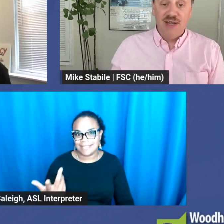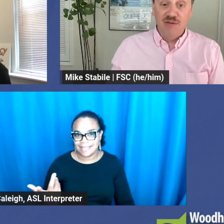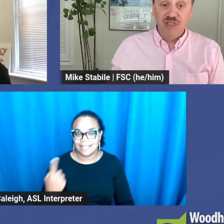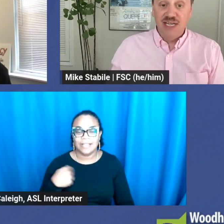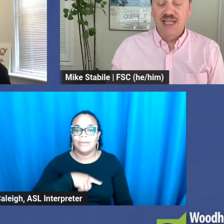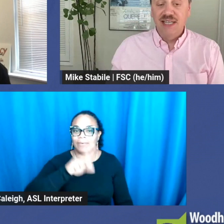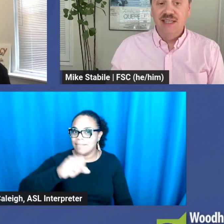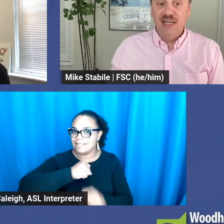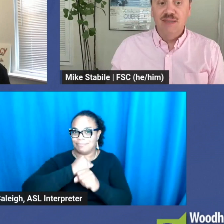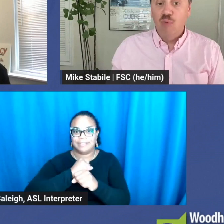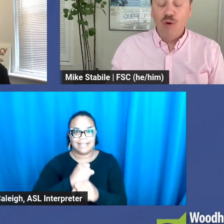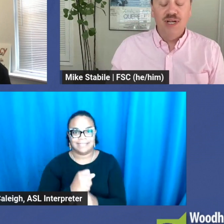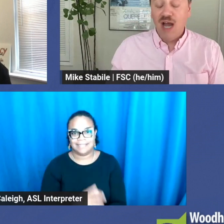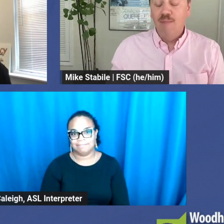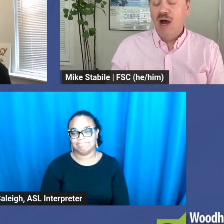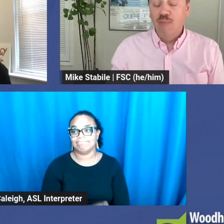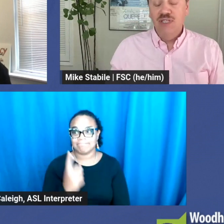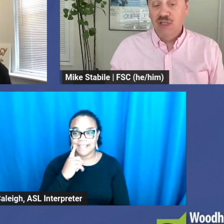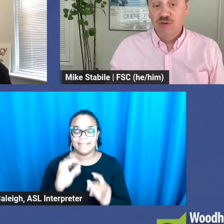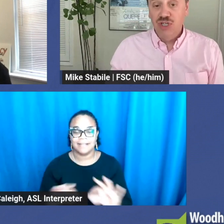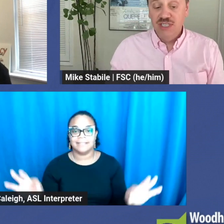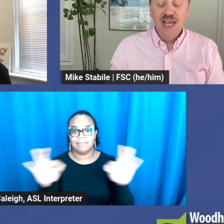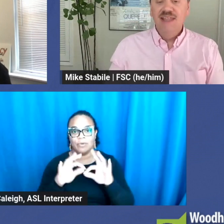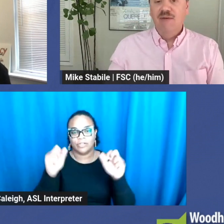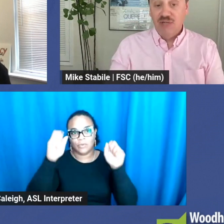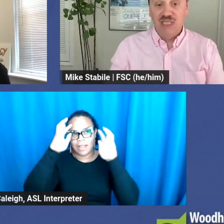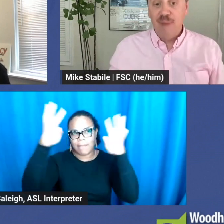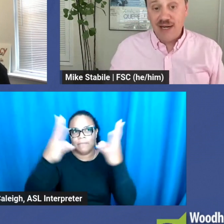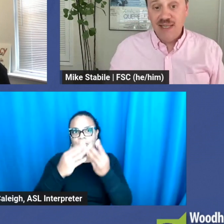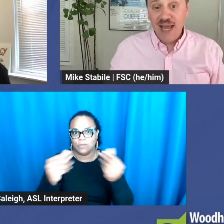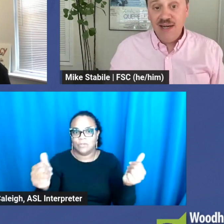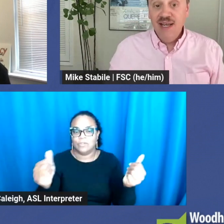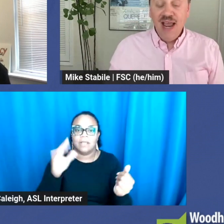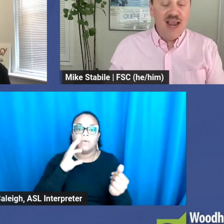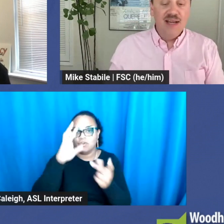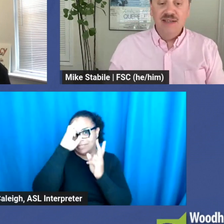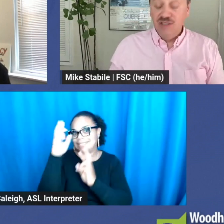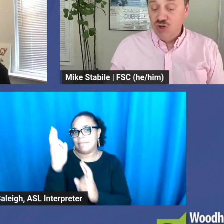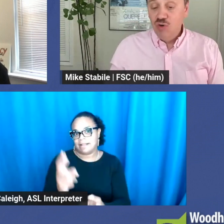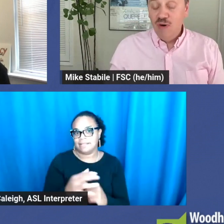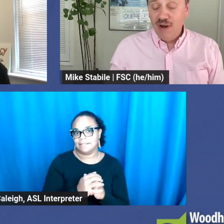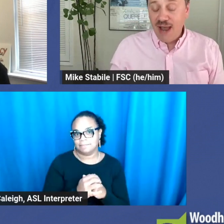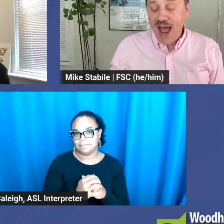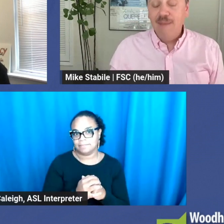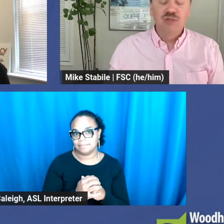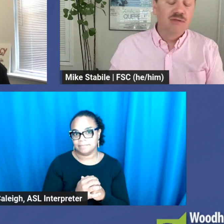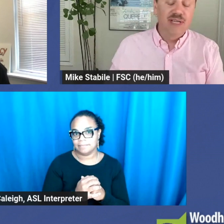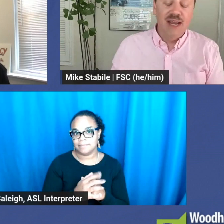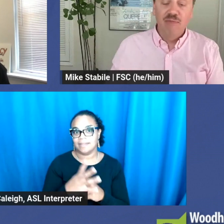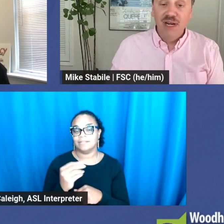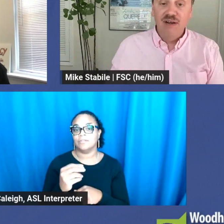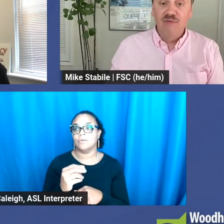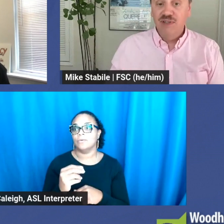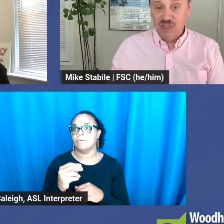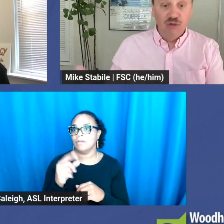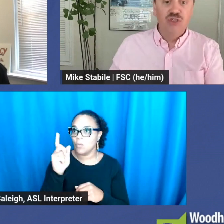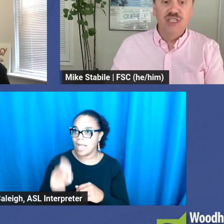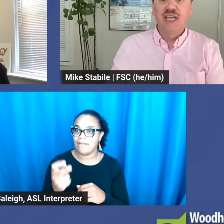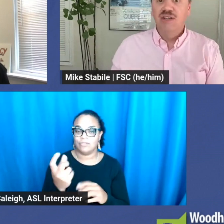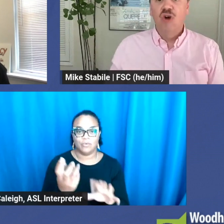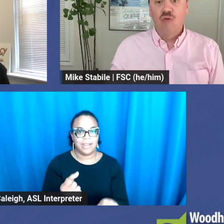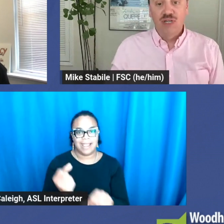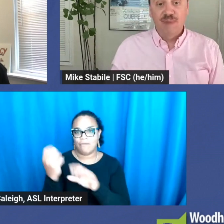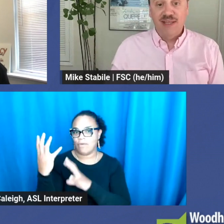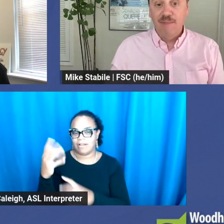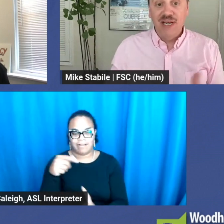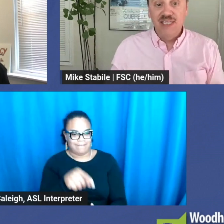to protect those things. And I think that it's important to come up with solutions that respect that, and to absolutely get rid of solutions